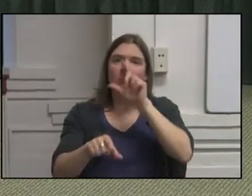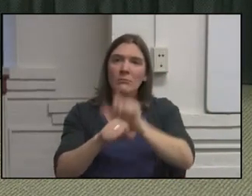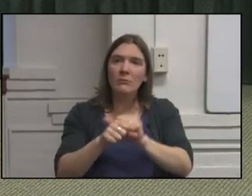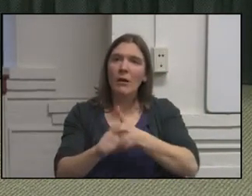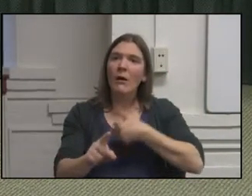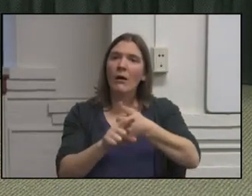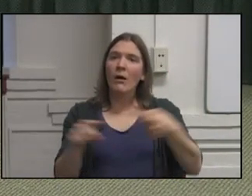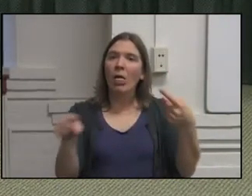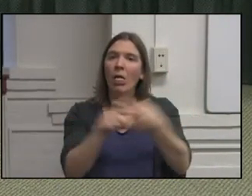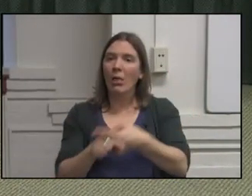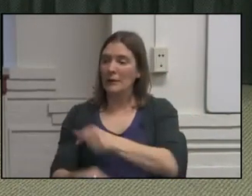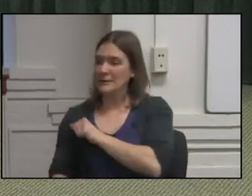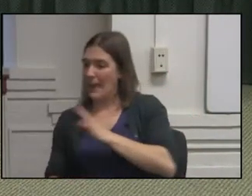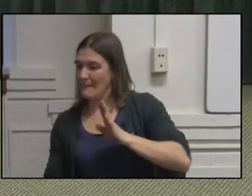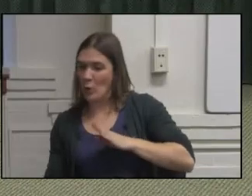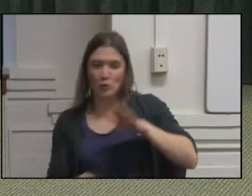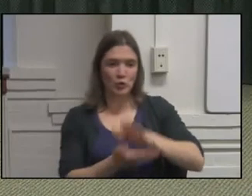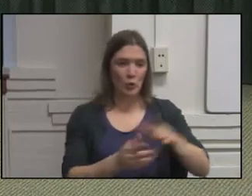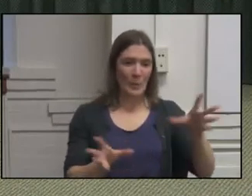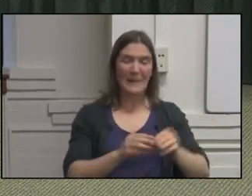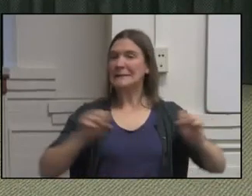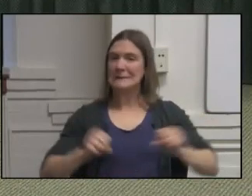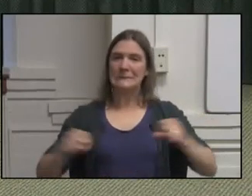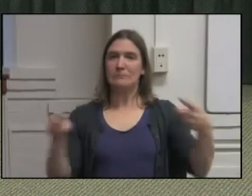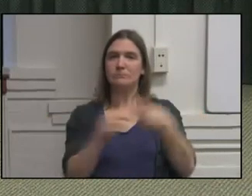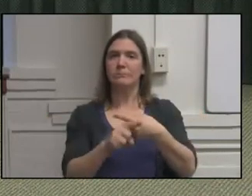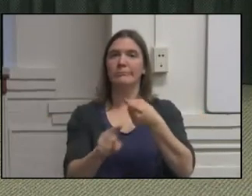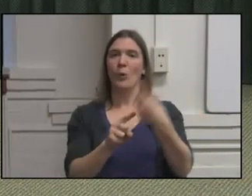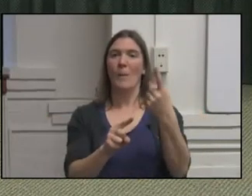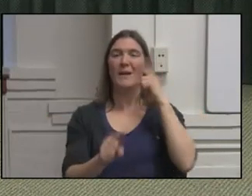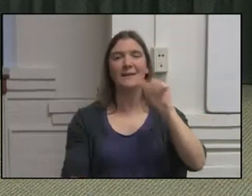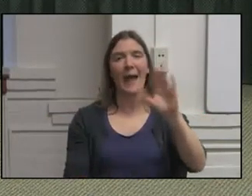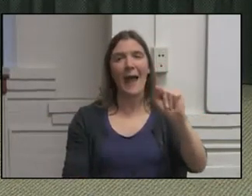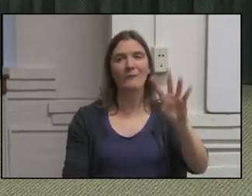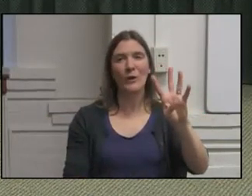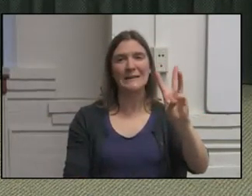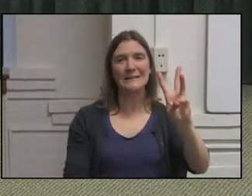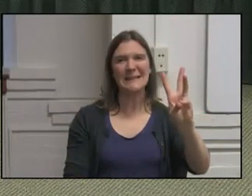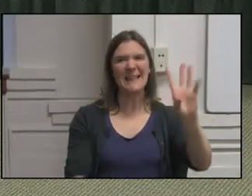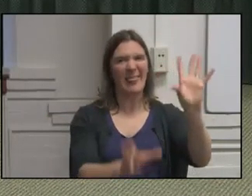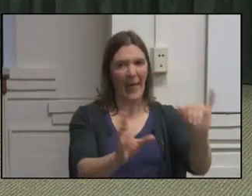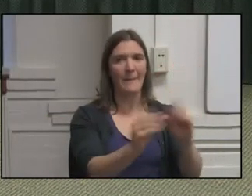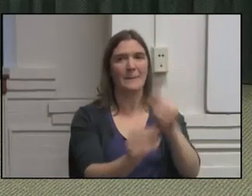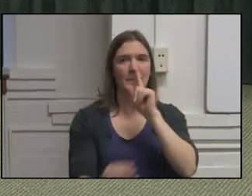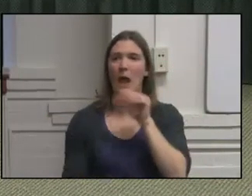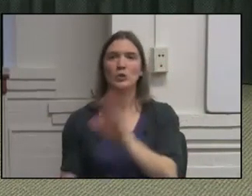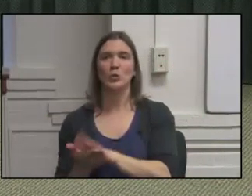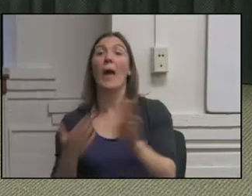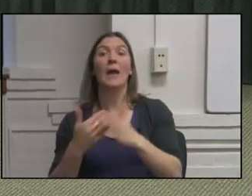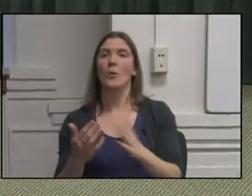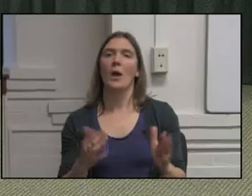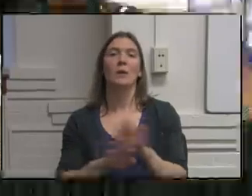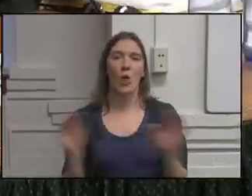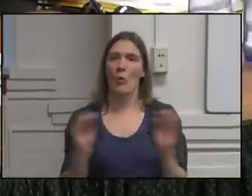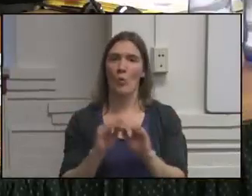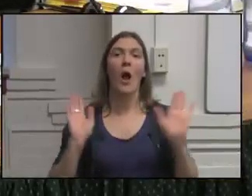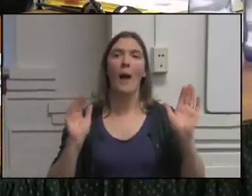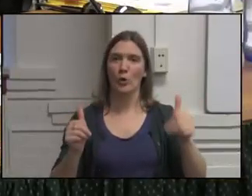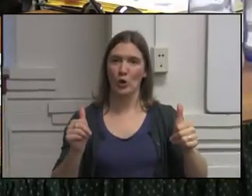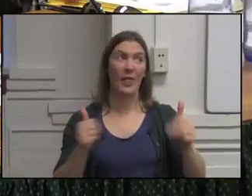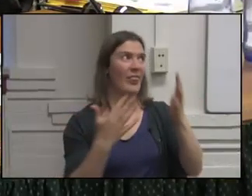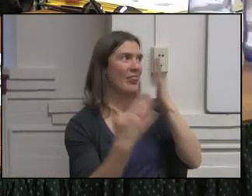district and the select board meetings. And it's only because it was an Act 46 meeting, not a school district. So, but it won't happen again. And